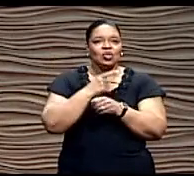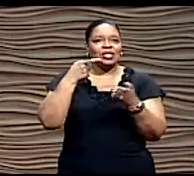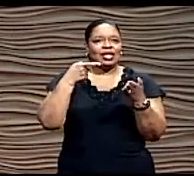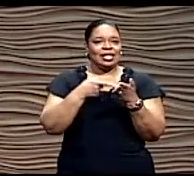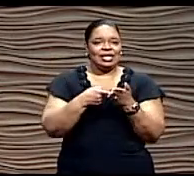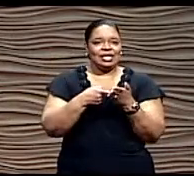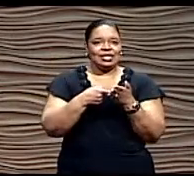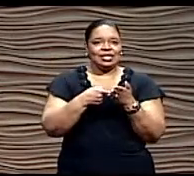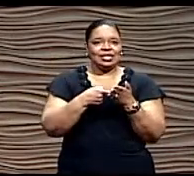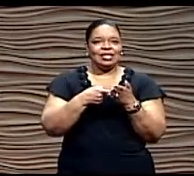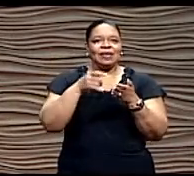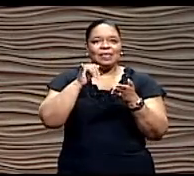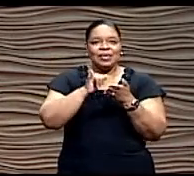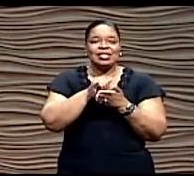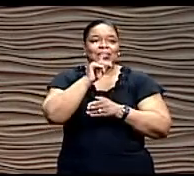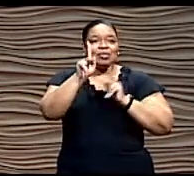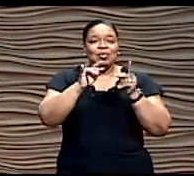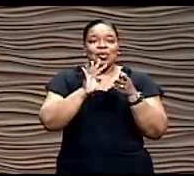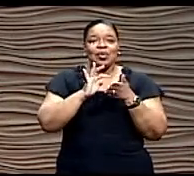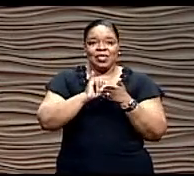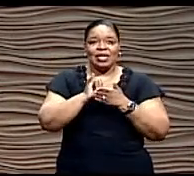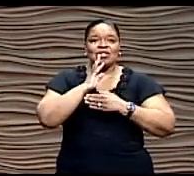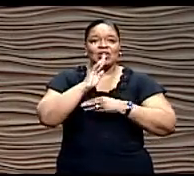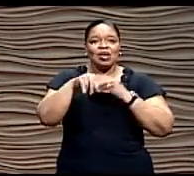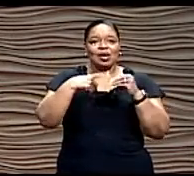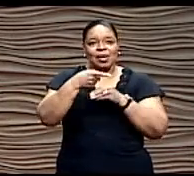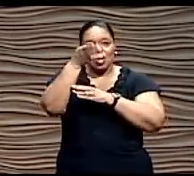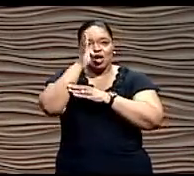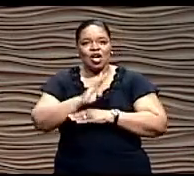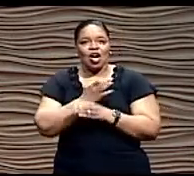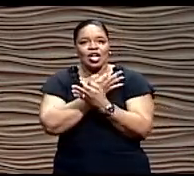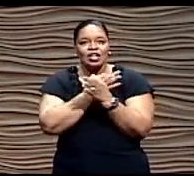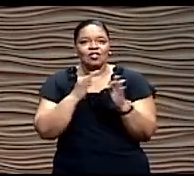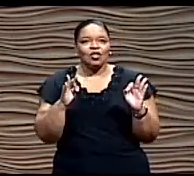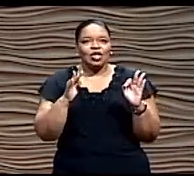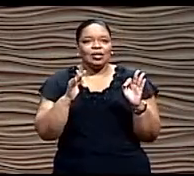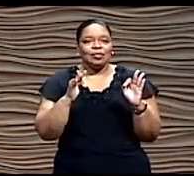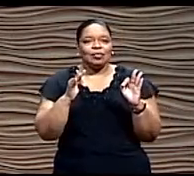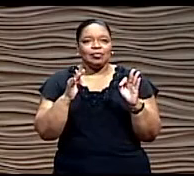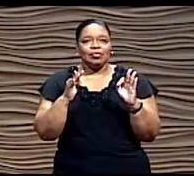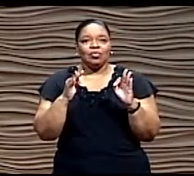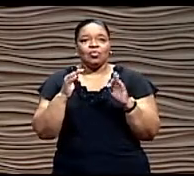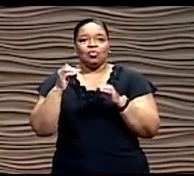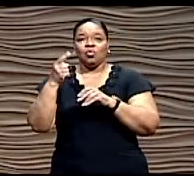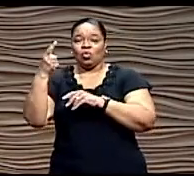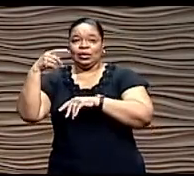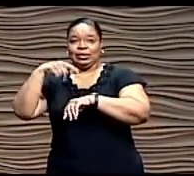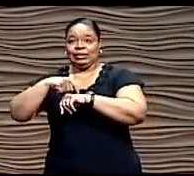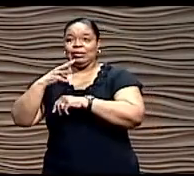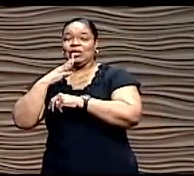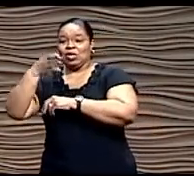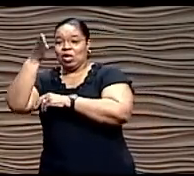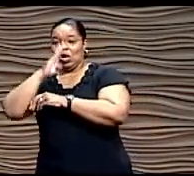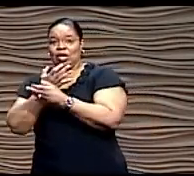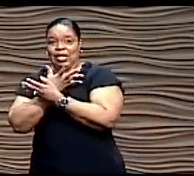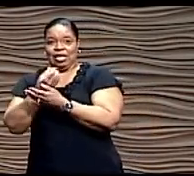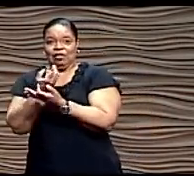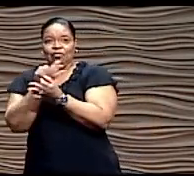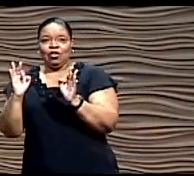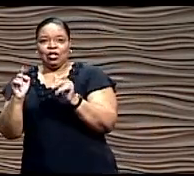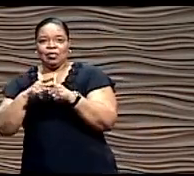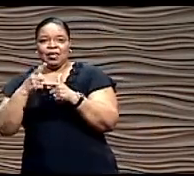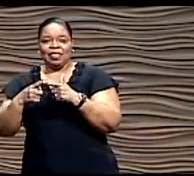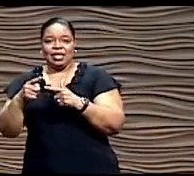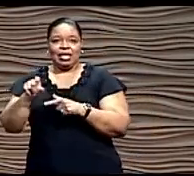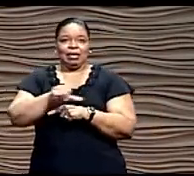be those that talk about God and freedom out of one side of their mouth, and those that talk